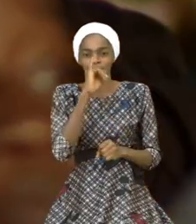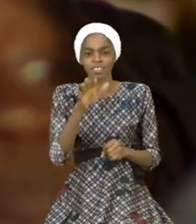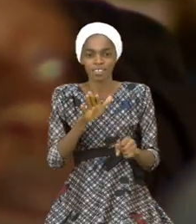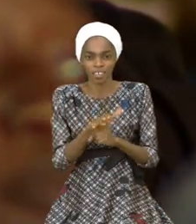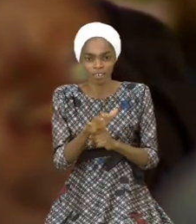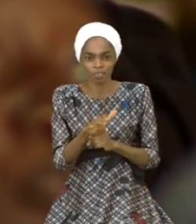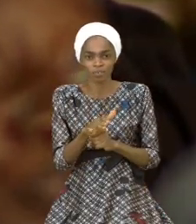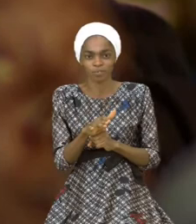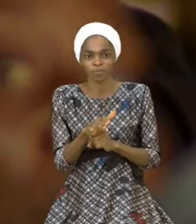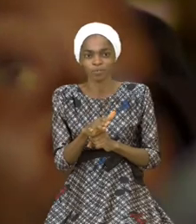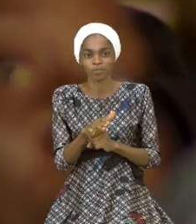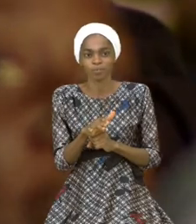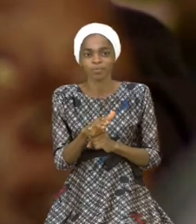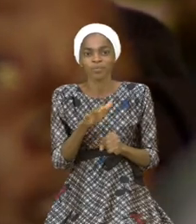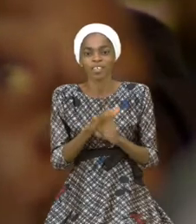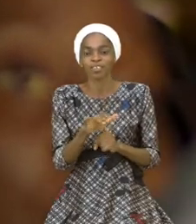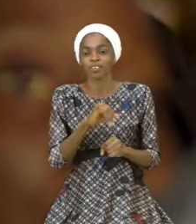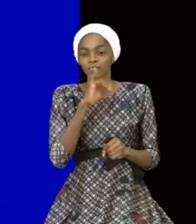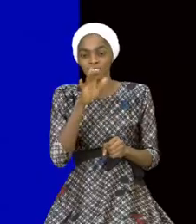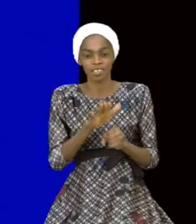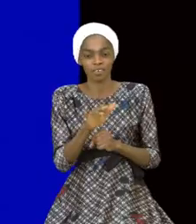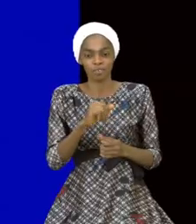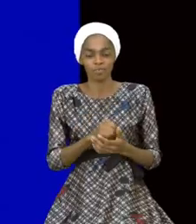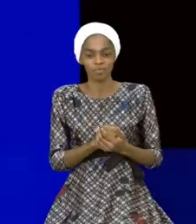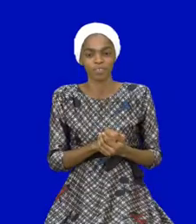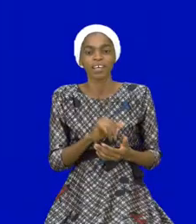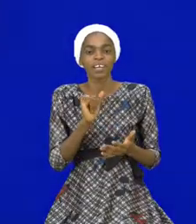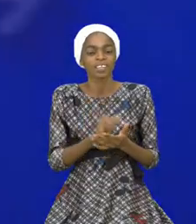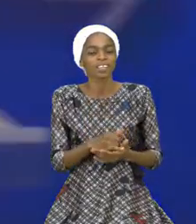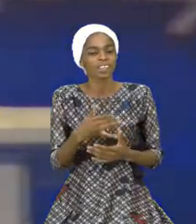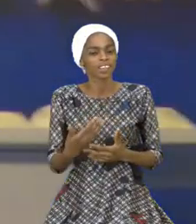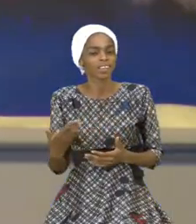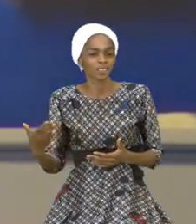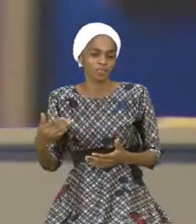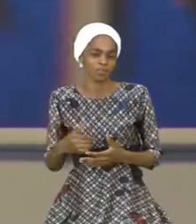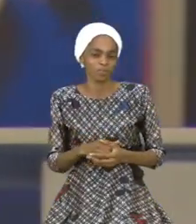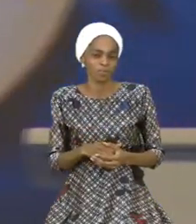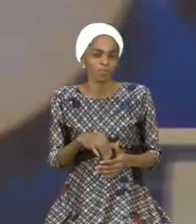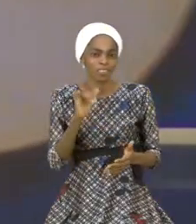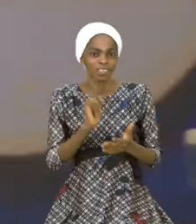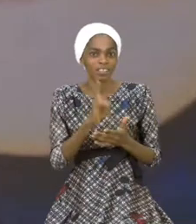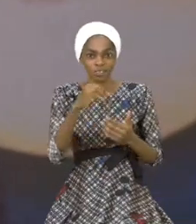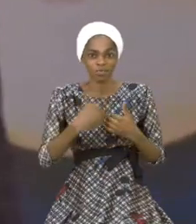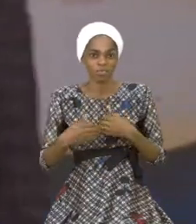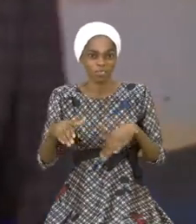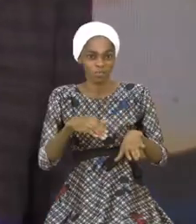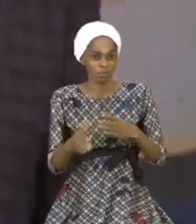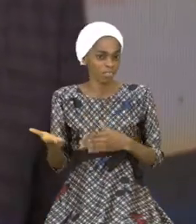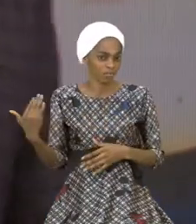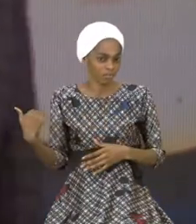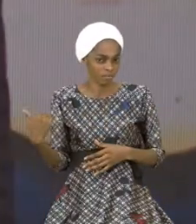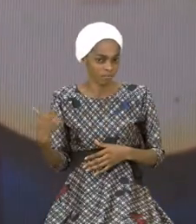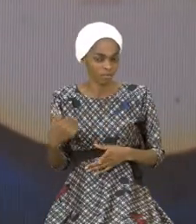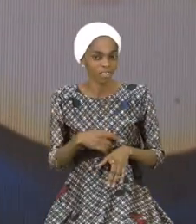Enough is enough. That thing that you've been doing, when you